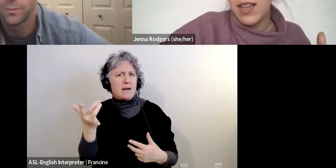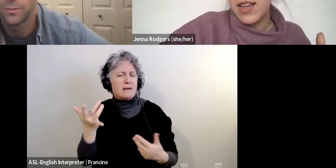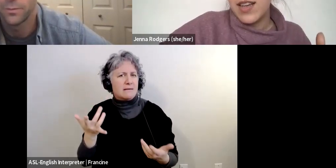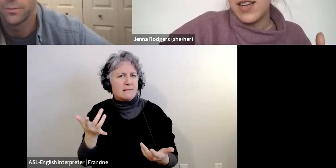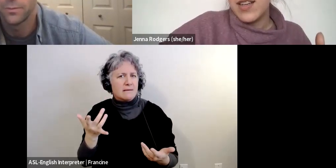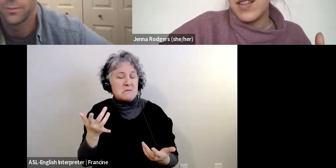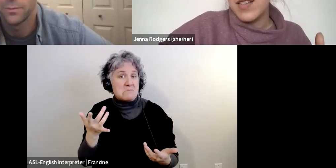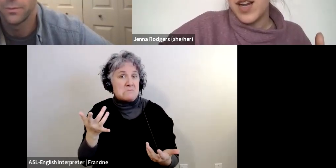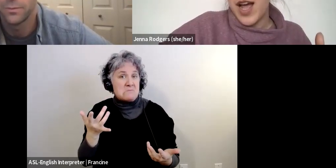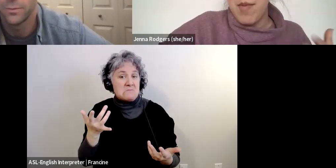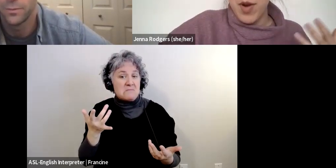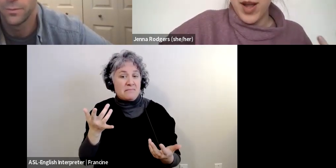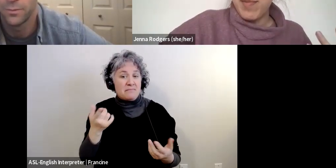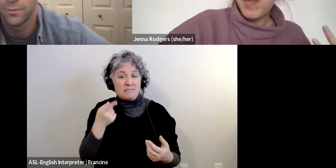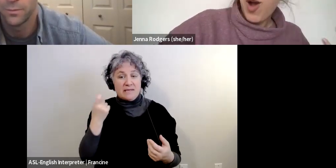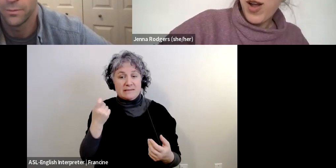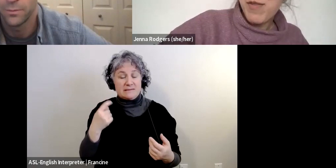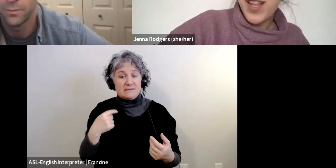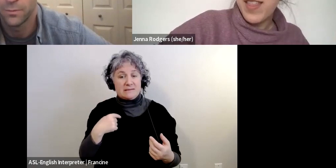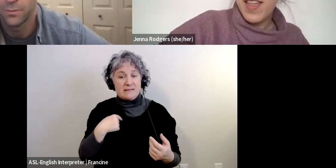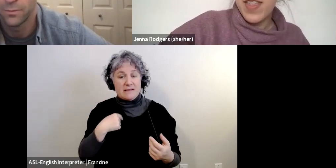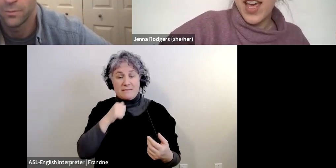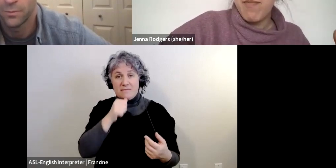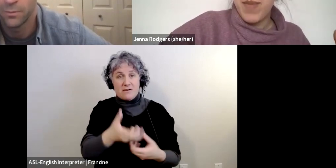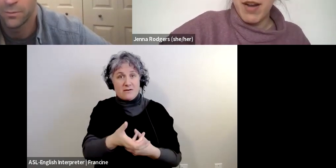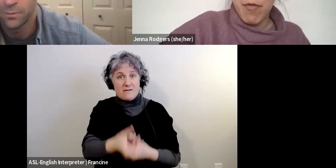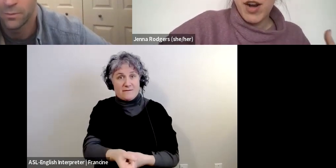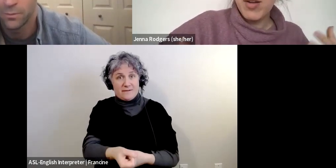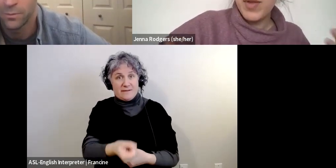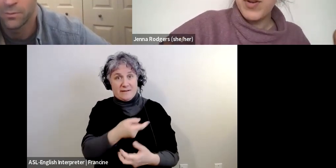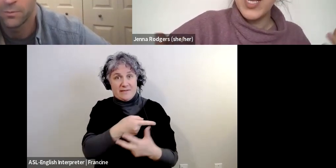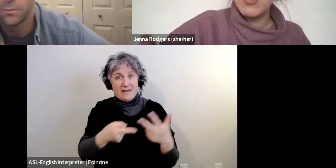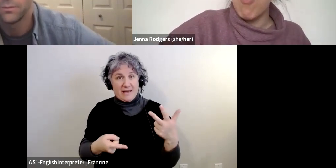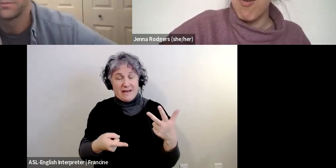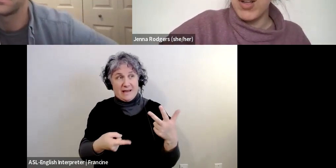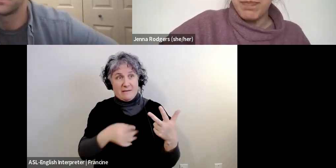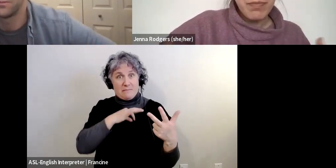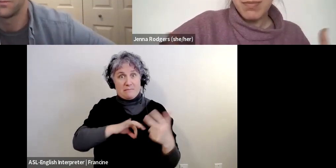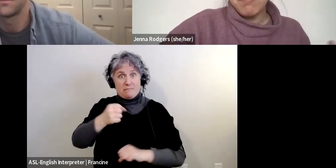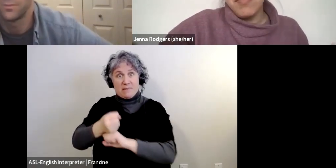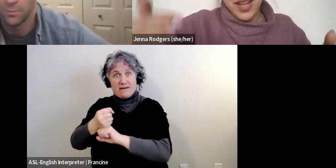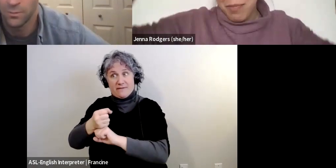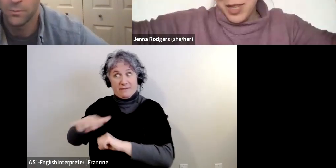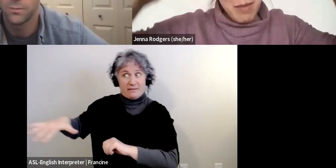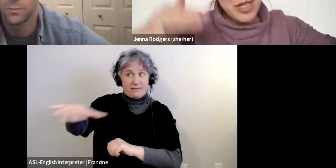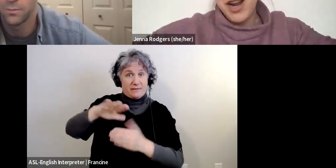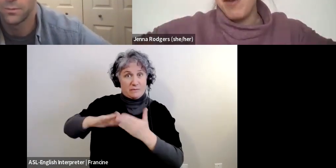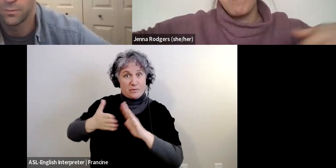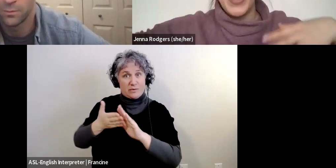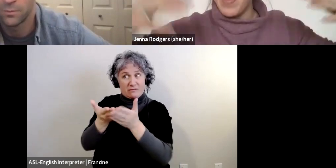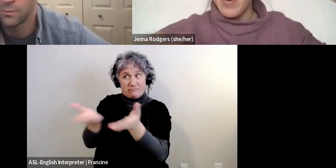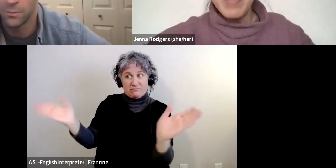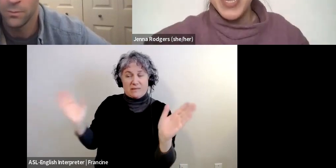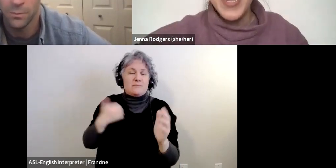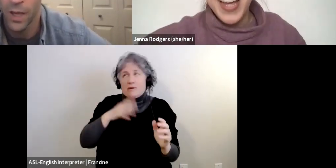Because I'm not confident that they benefit our community as a whole. So I'm just trying to